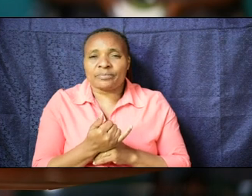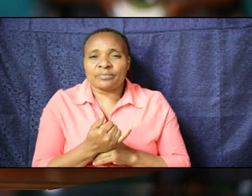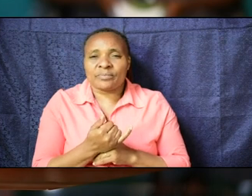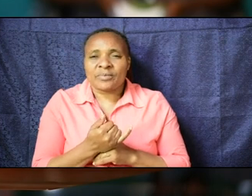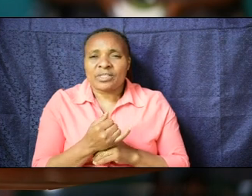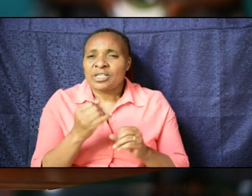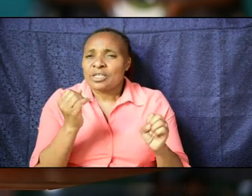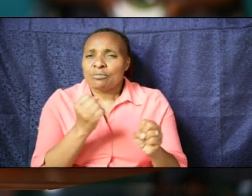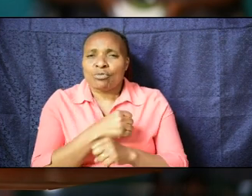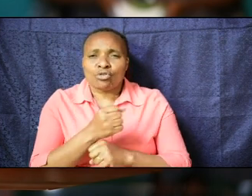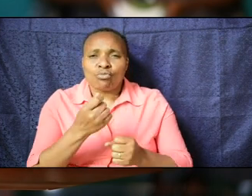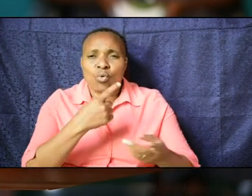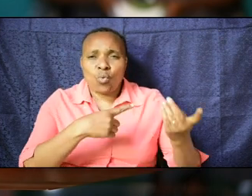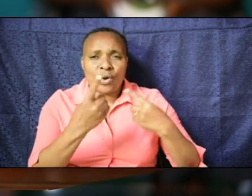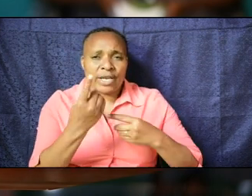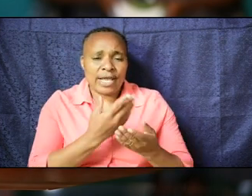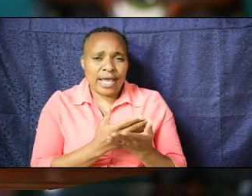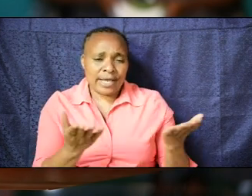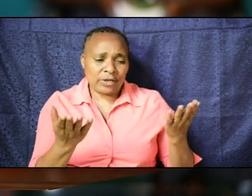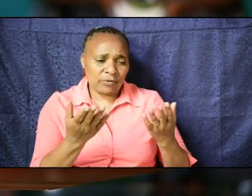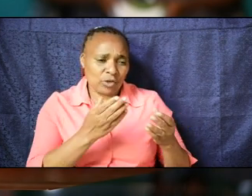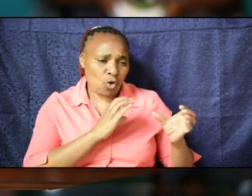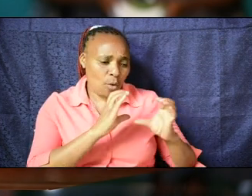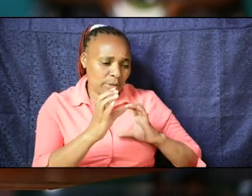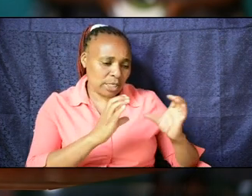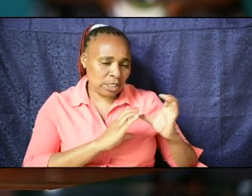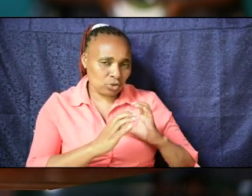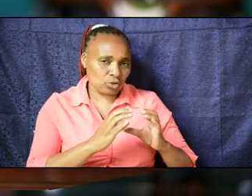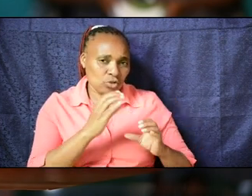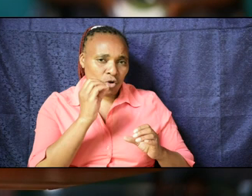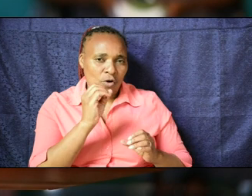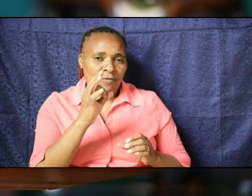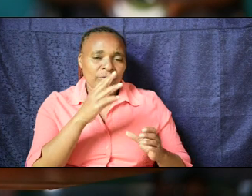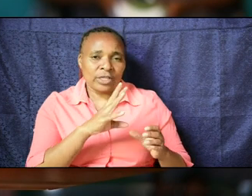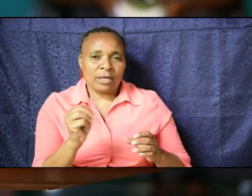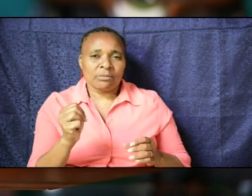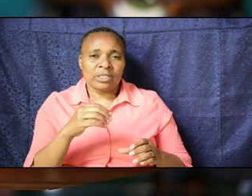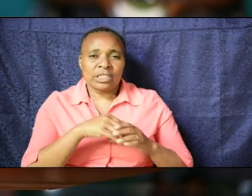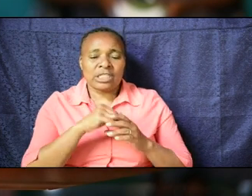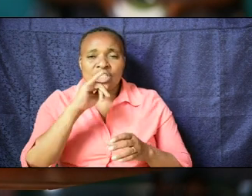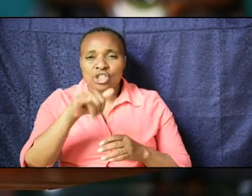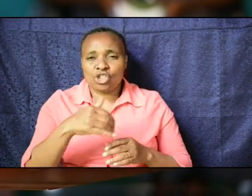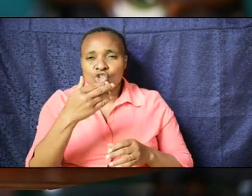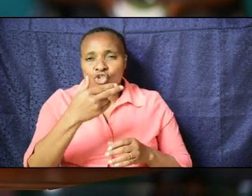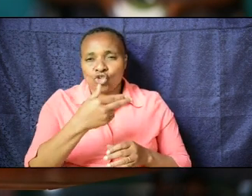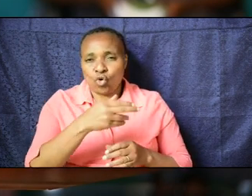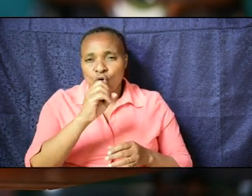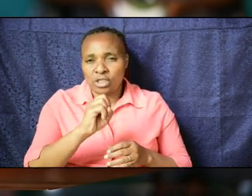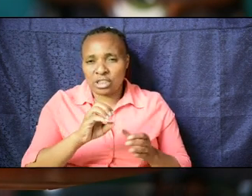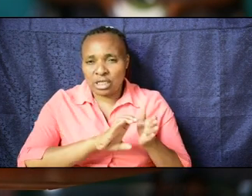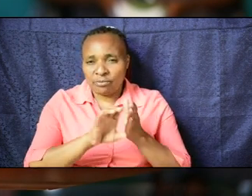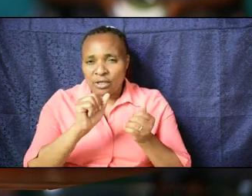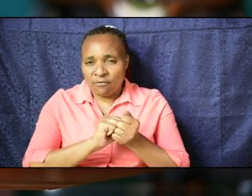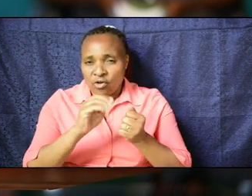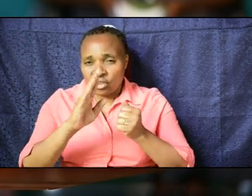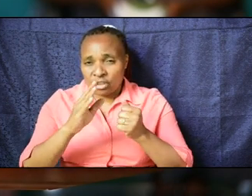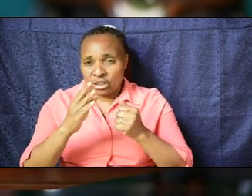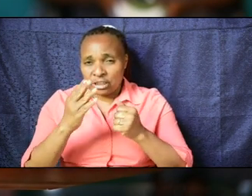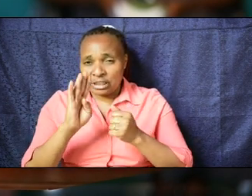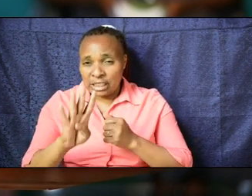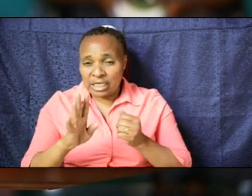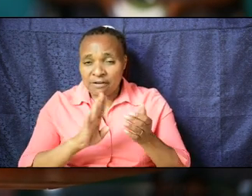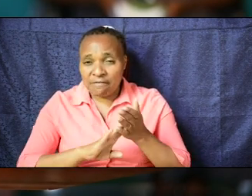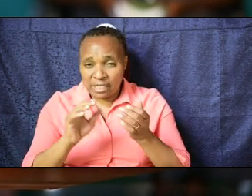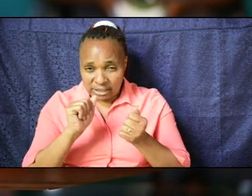that's why he wasn't able to win any of the debates with them. In the book of John, chapter 14, verse 15, it says, "If you